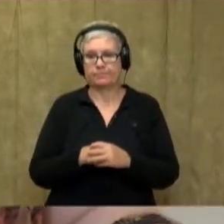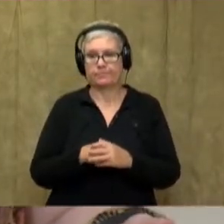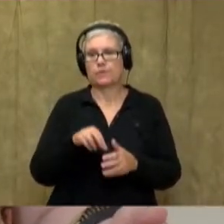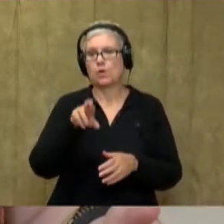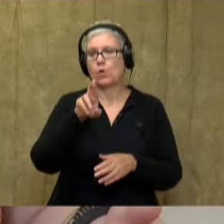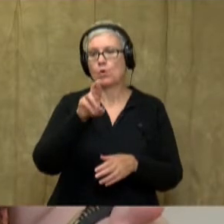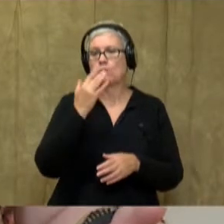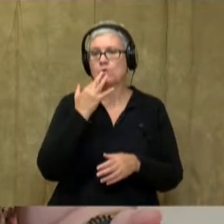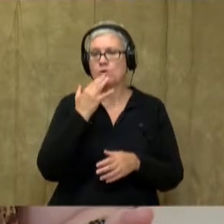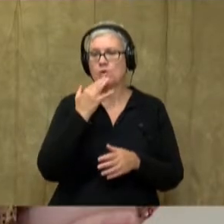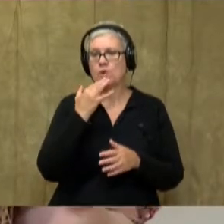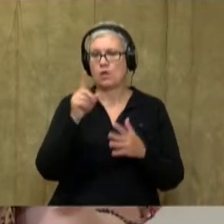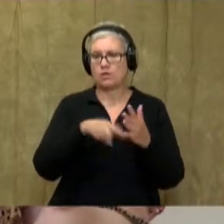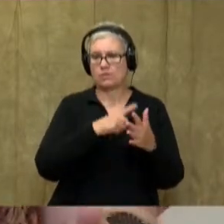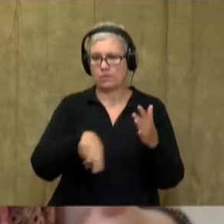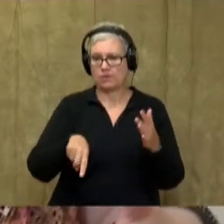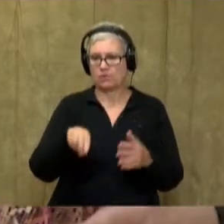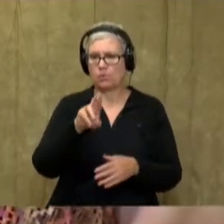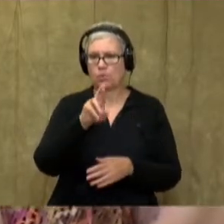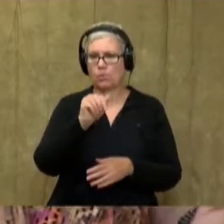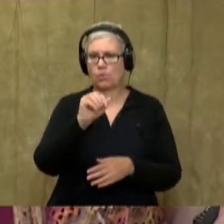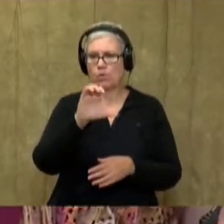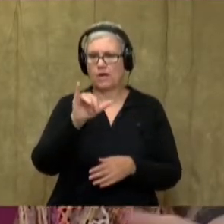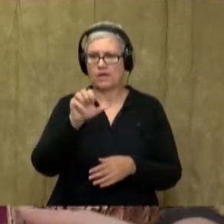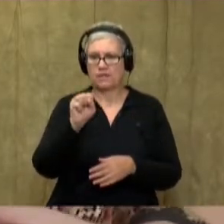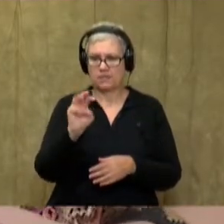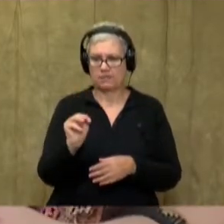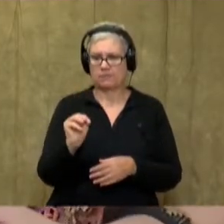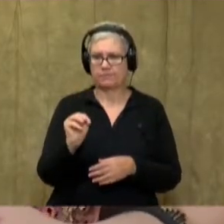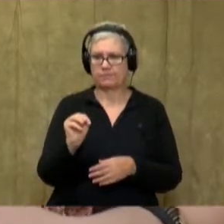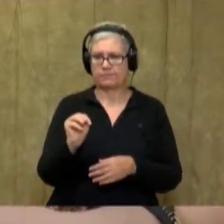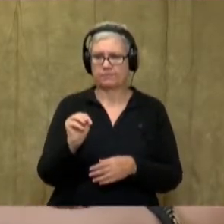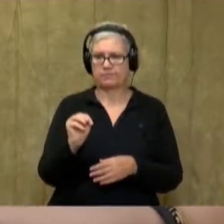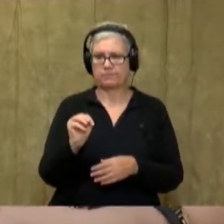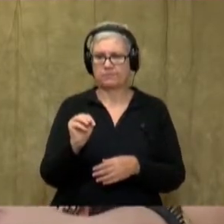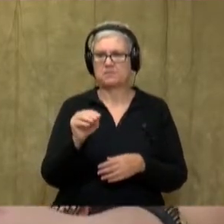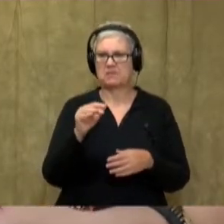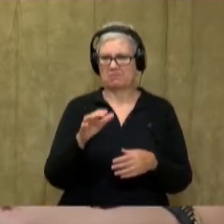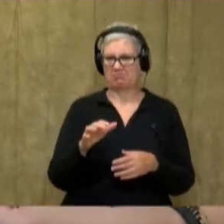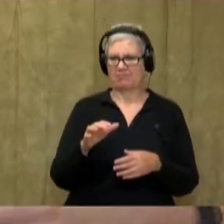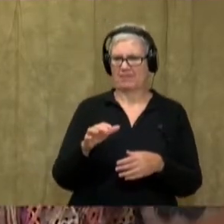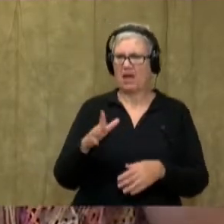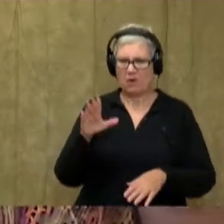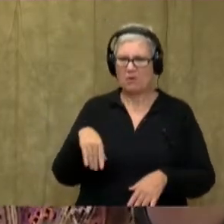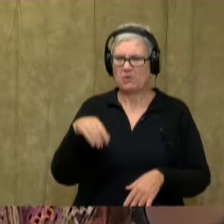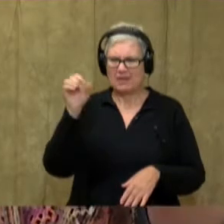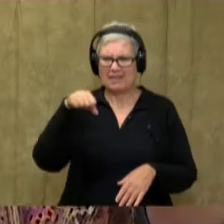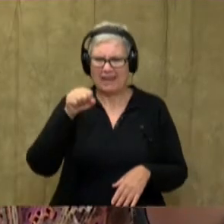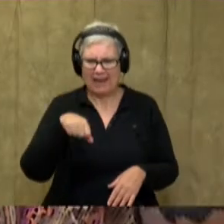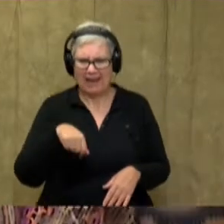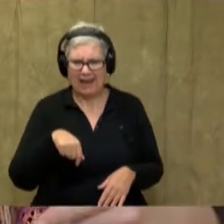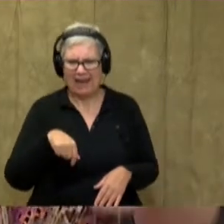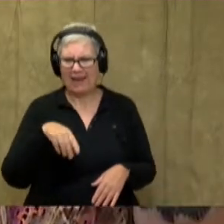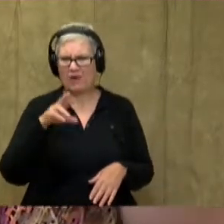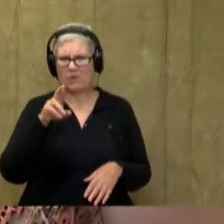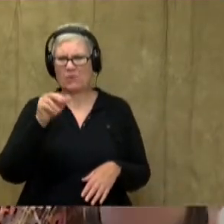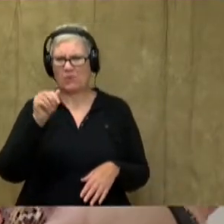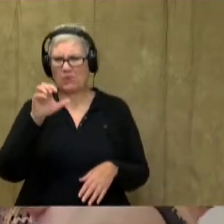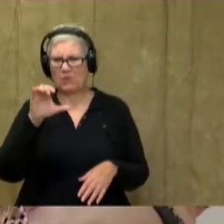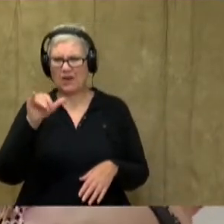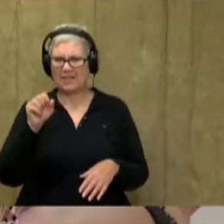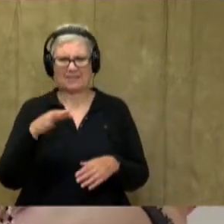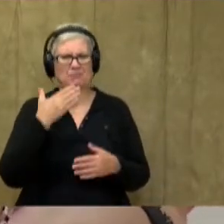racism, because who is it that's going to come around and say, oh yeah, racism's a good thing? And yet, we know